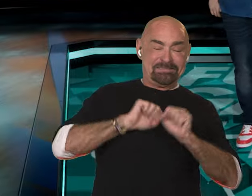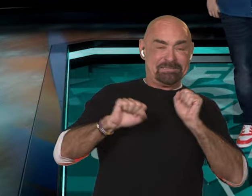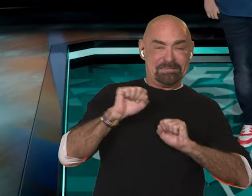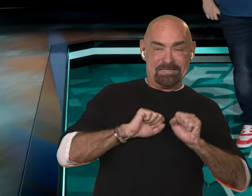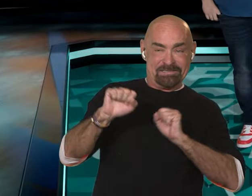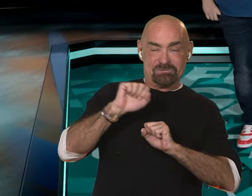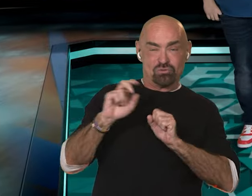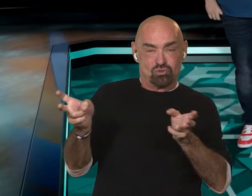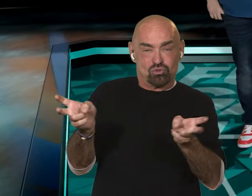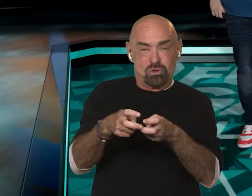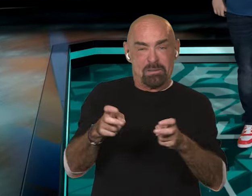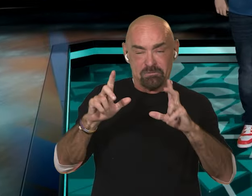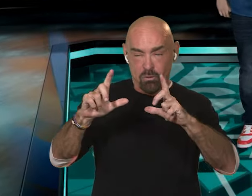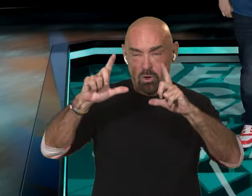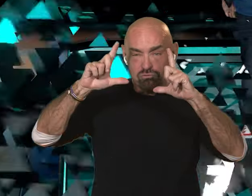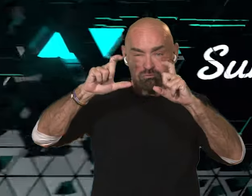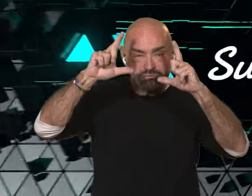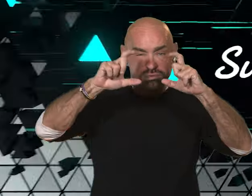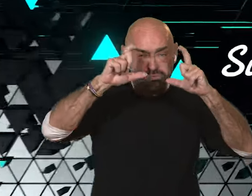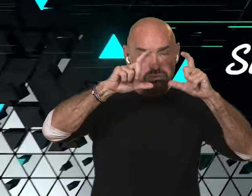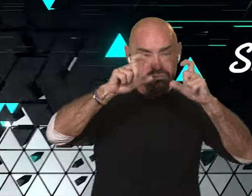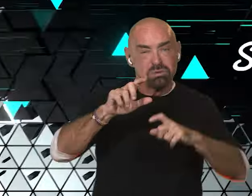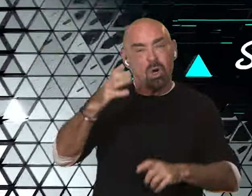to photograph ancient relics.